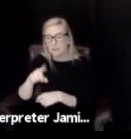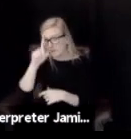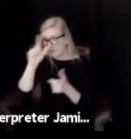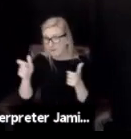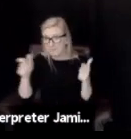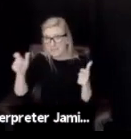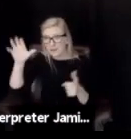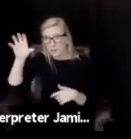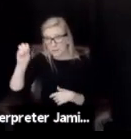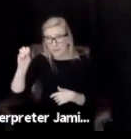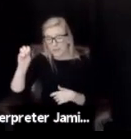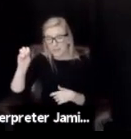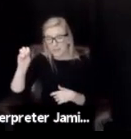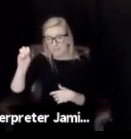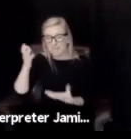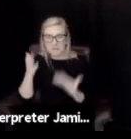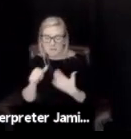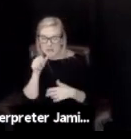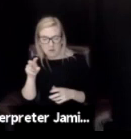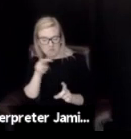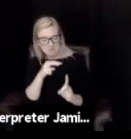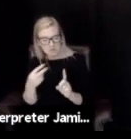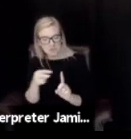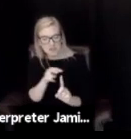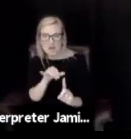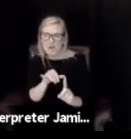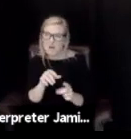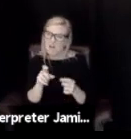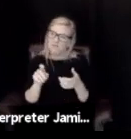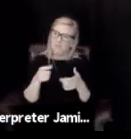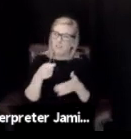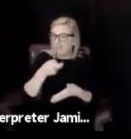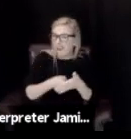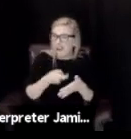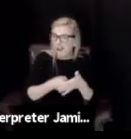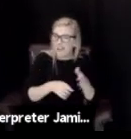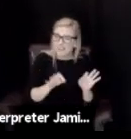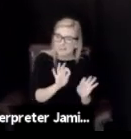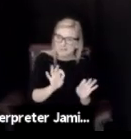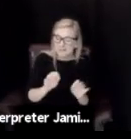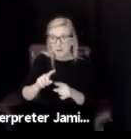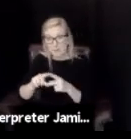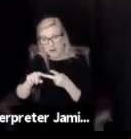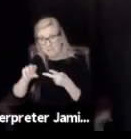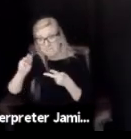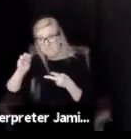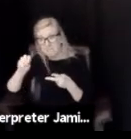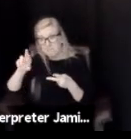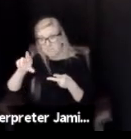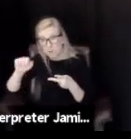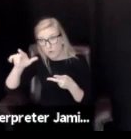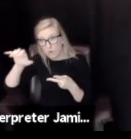corporation, they may not look at it that way as, well, the cost, yeah, but morale, yes, maybe it could